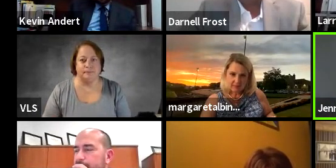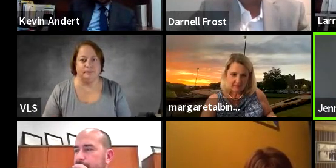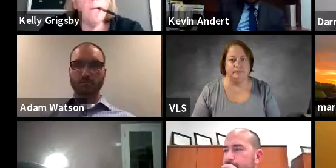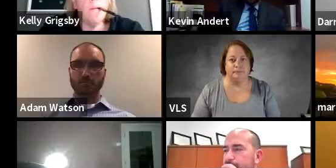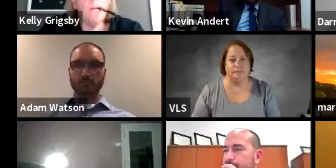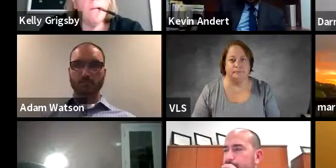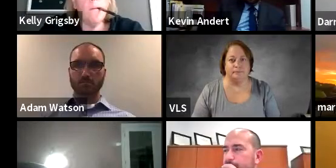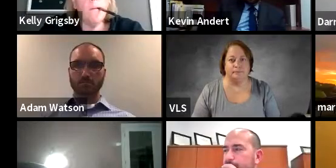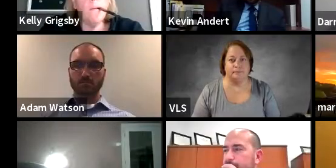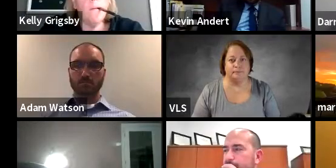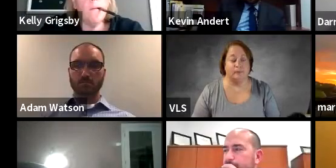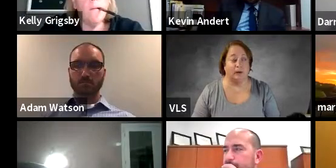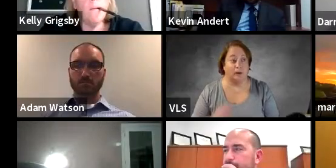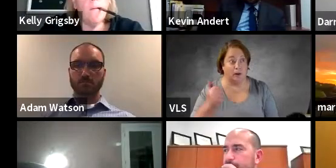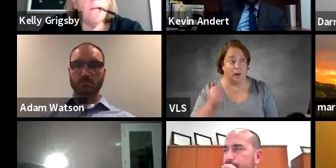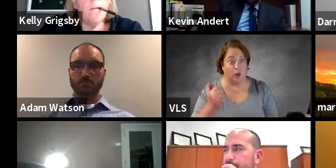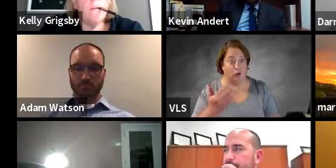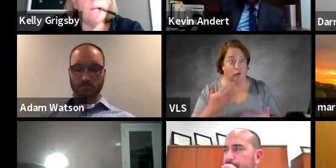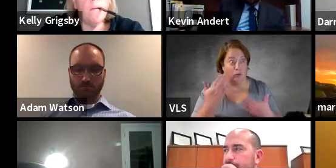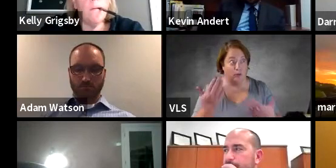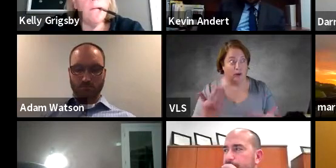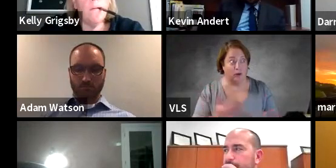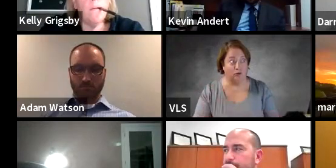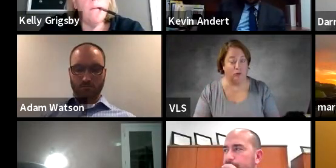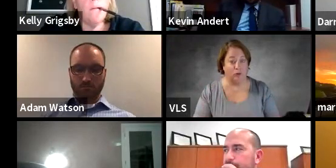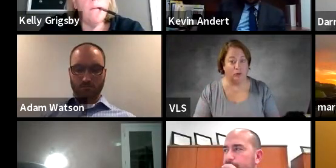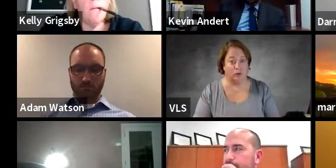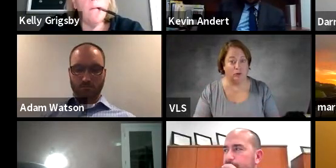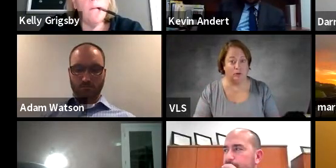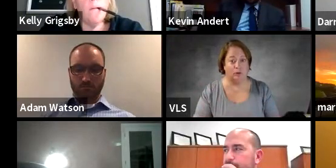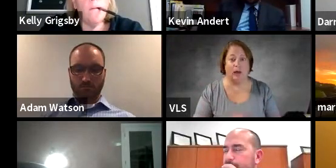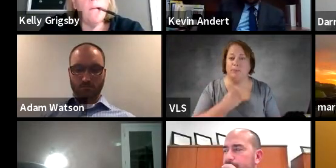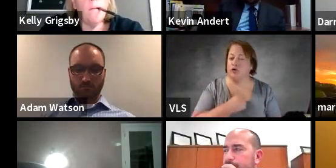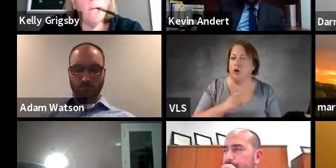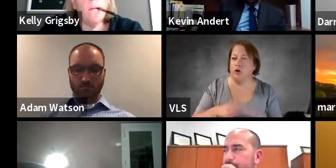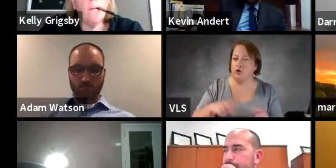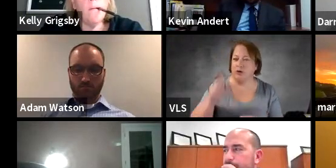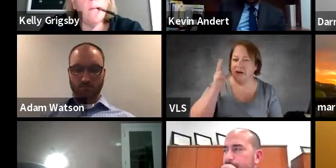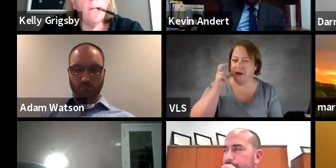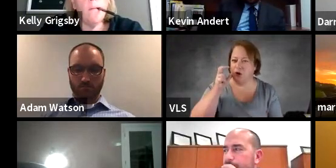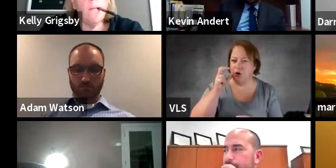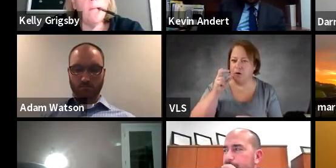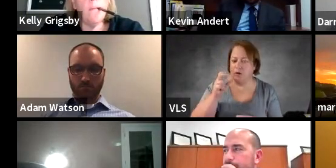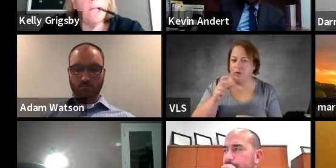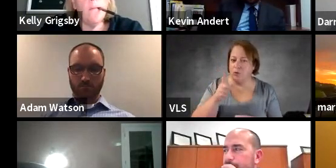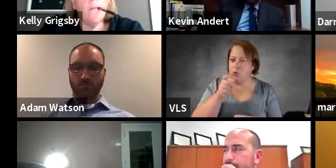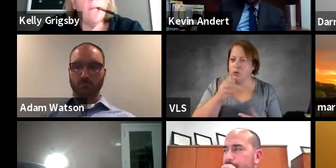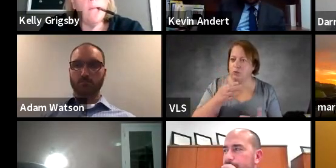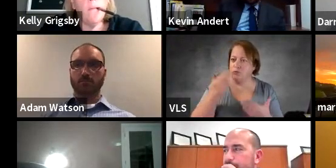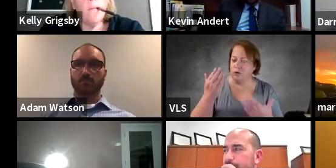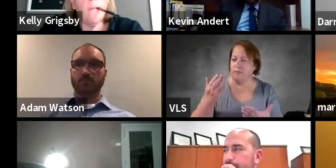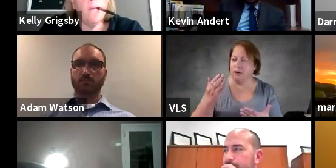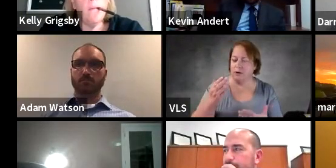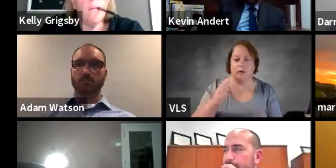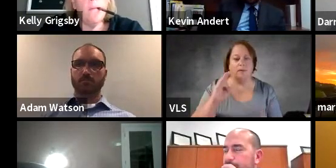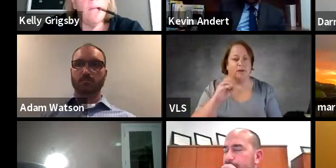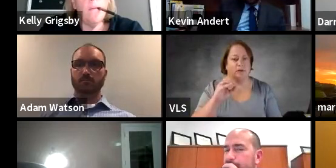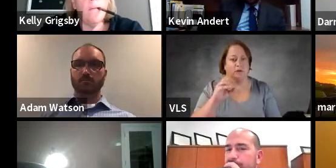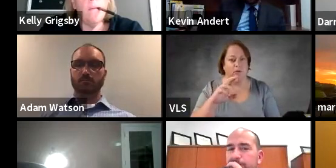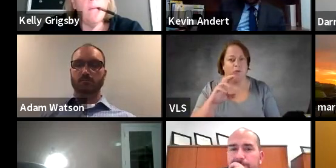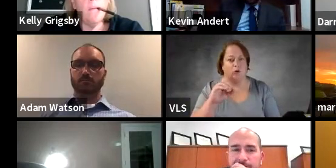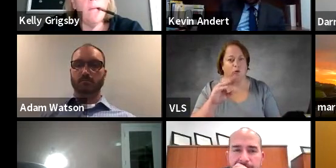Any other nominations? I'm sorry, I couldn't hear. She cut out. Who did you nominate? Ms.